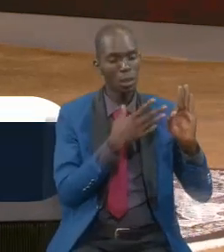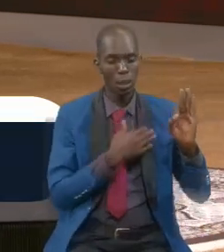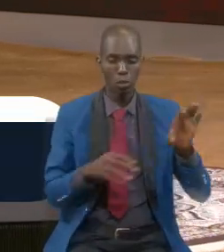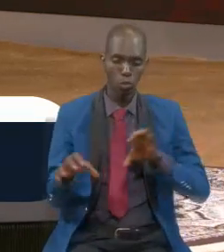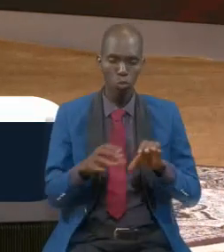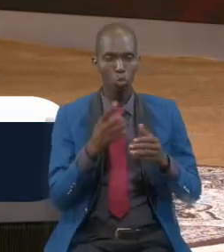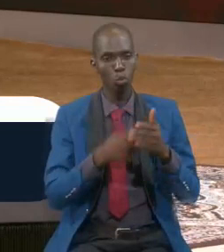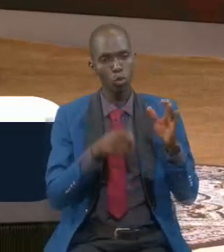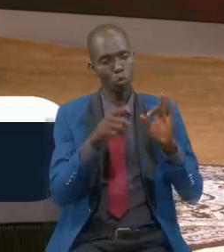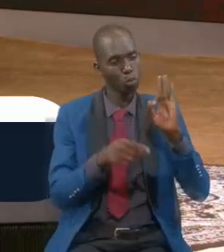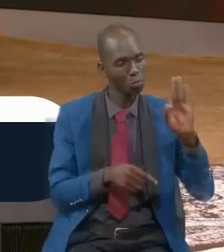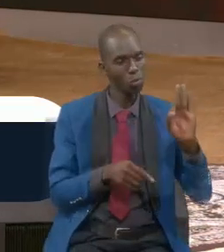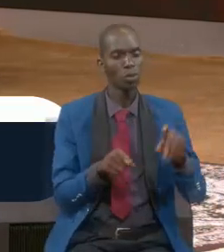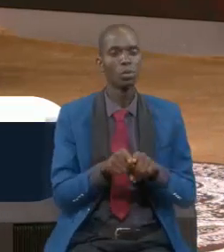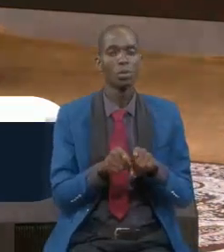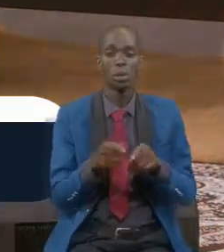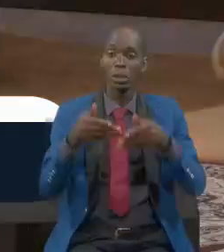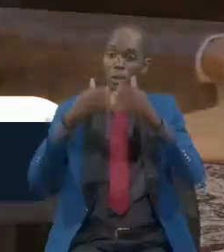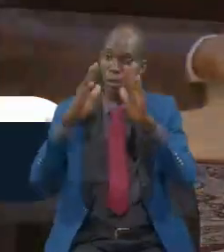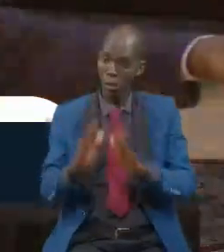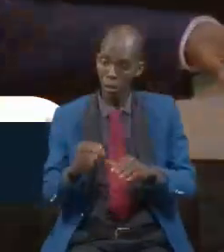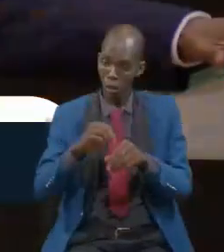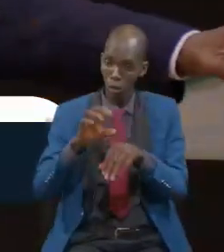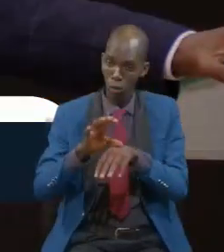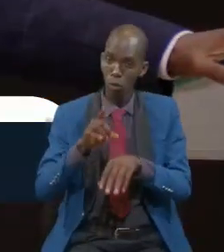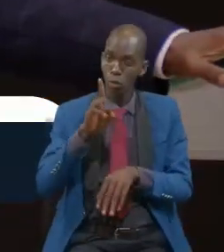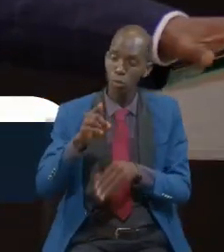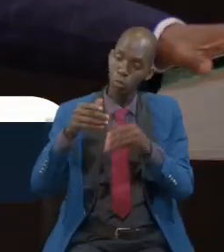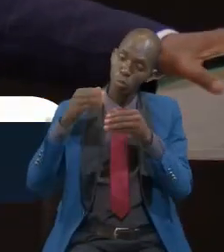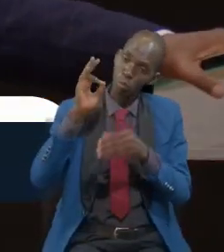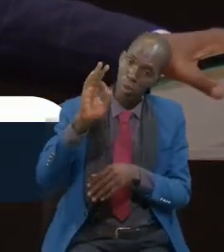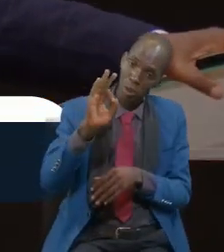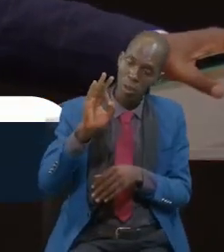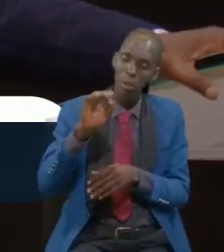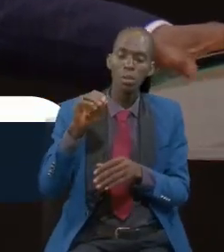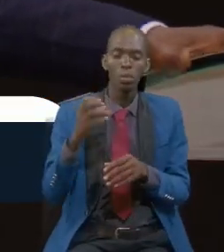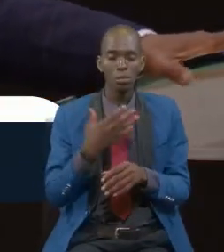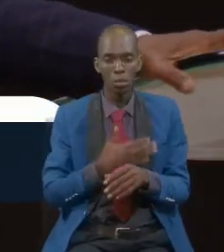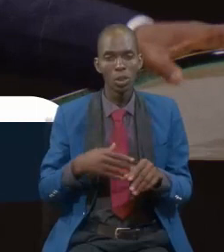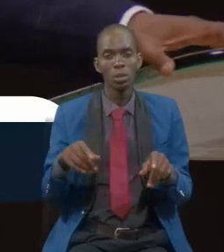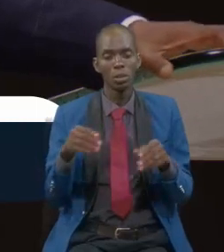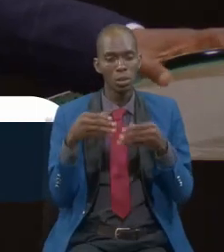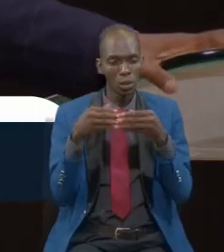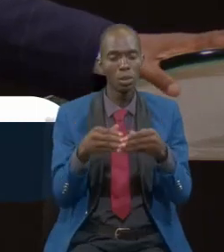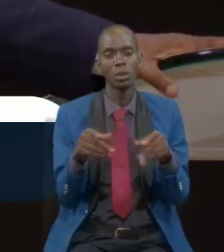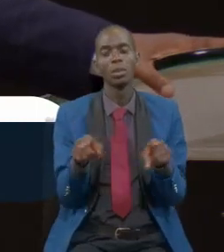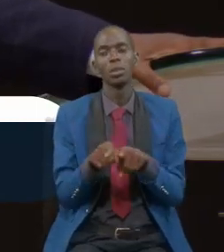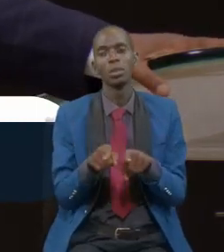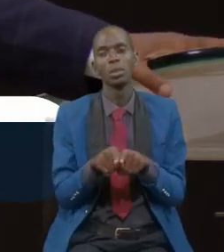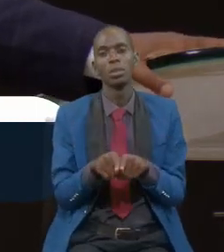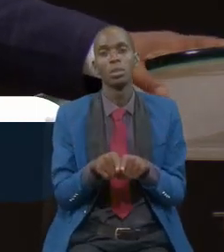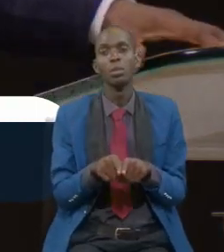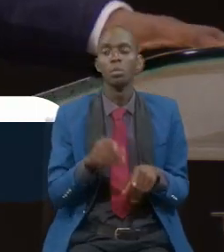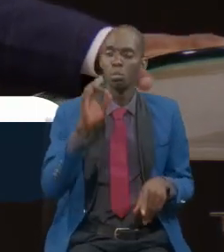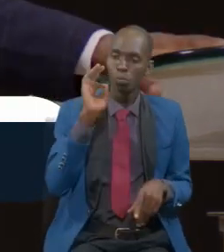so do leaders in the church so speaky preach sound don't